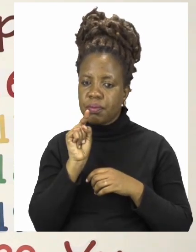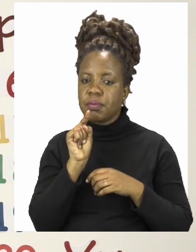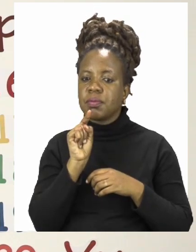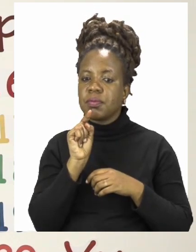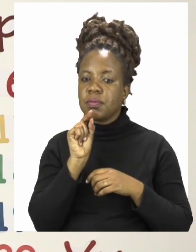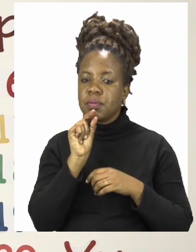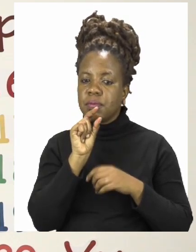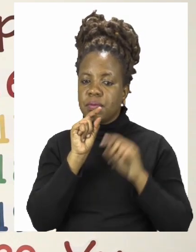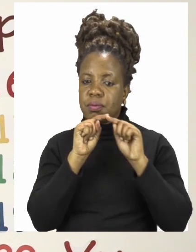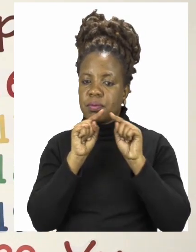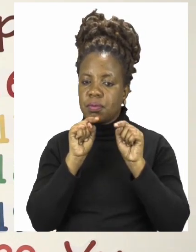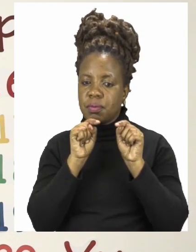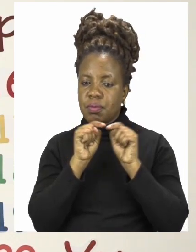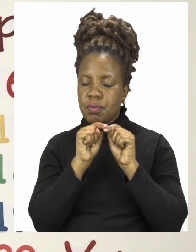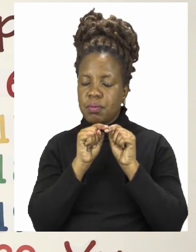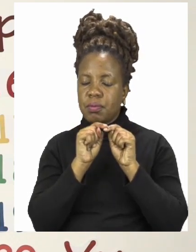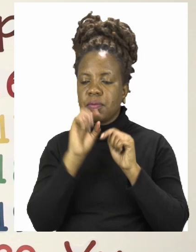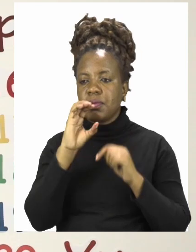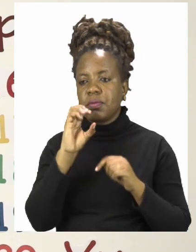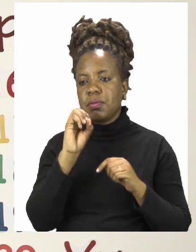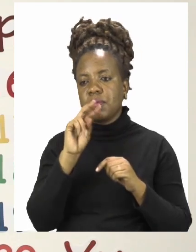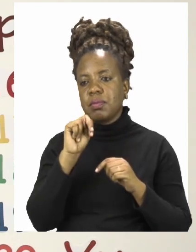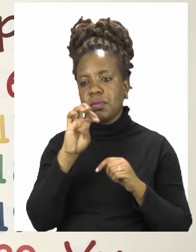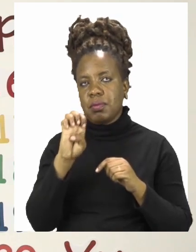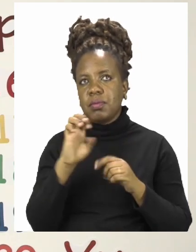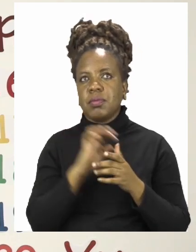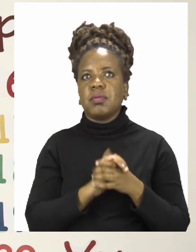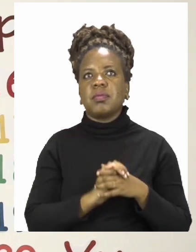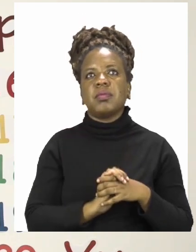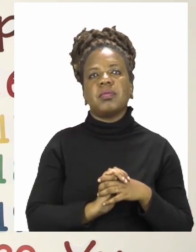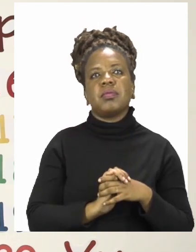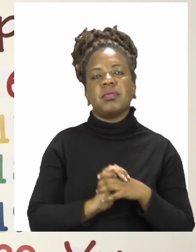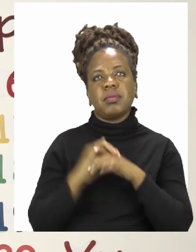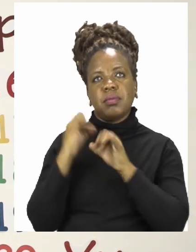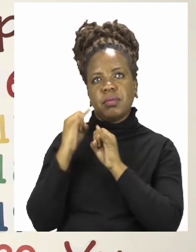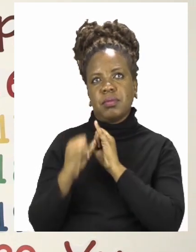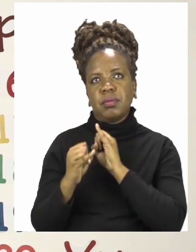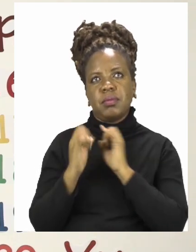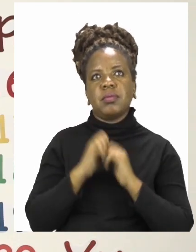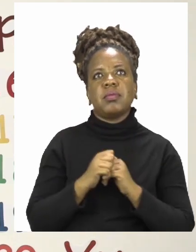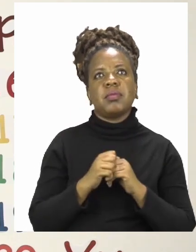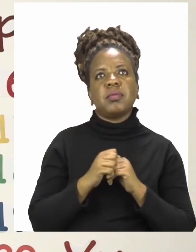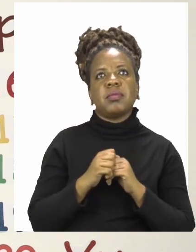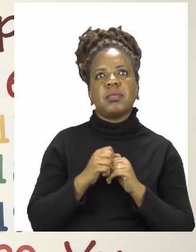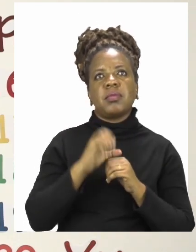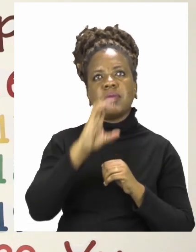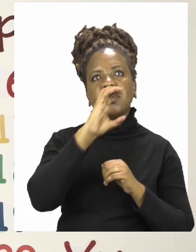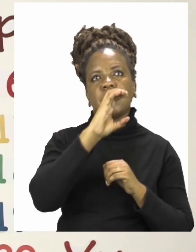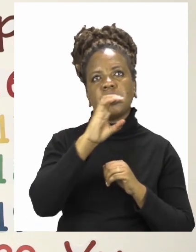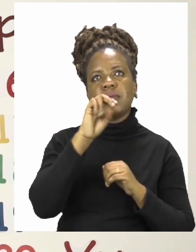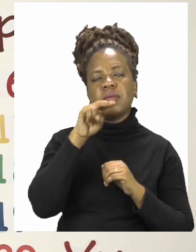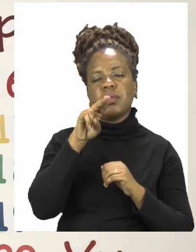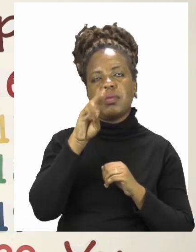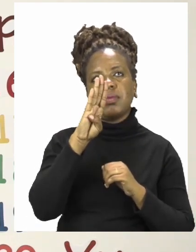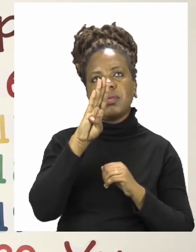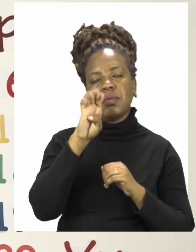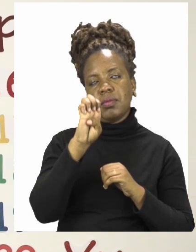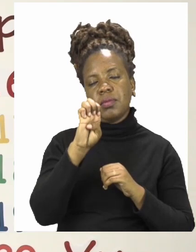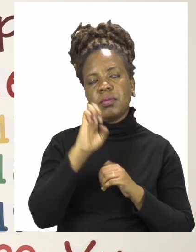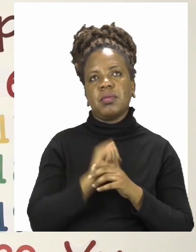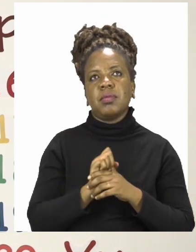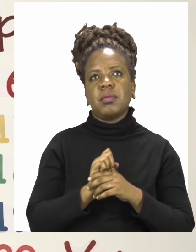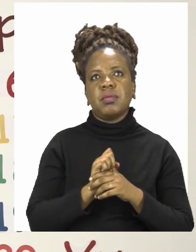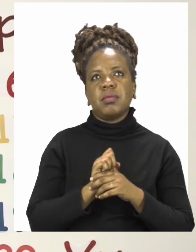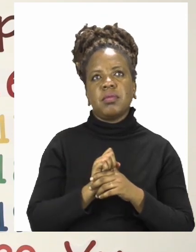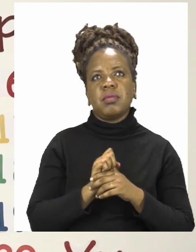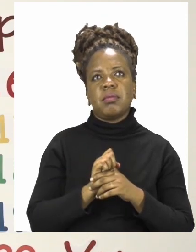cone and then look for them below. Then the last one we're going to do together is called a cube. Now a cube is very